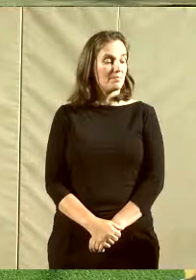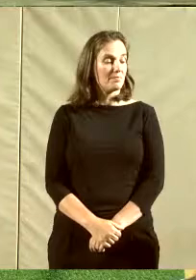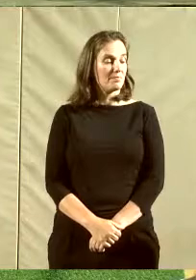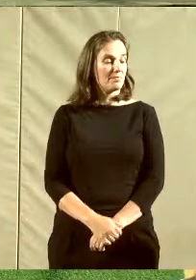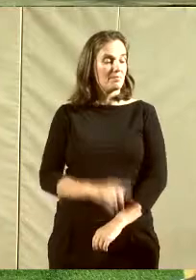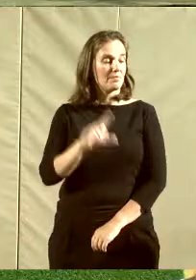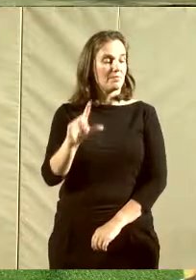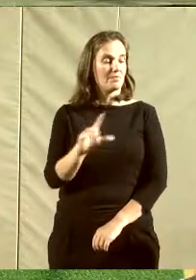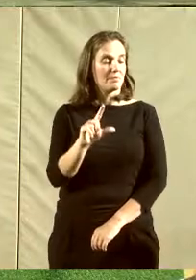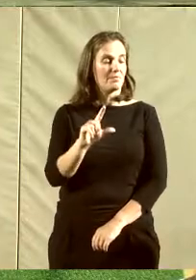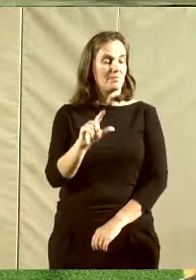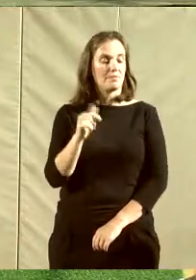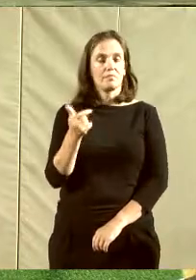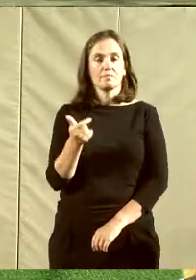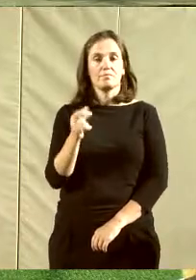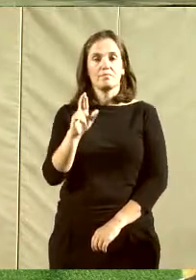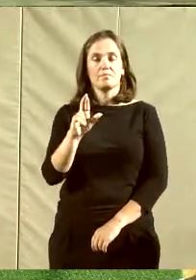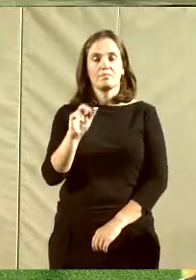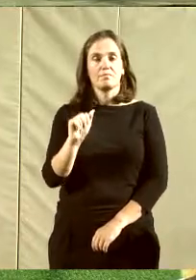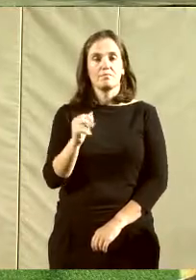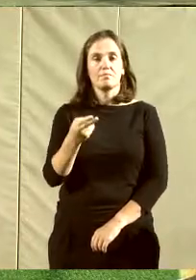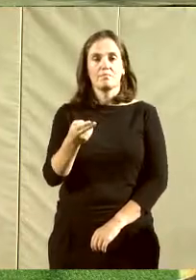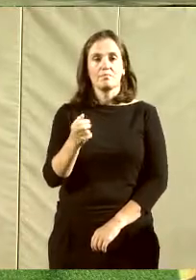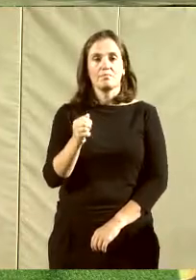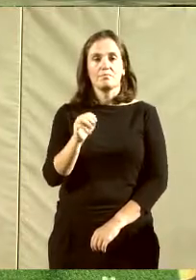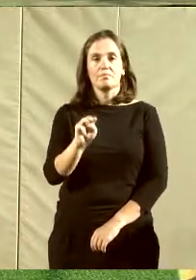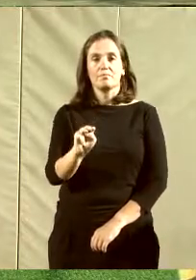Landon Cade Graham.